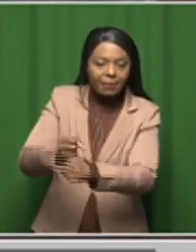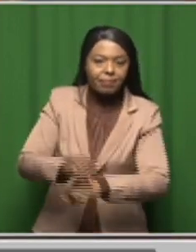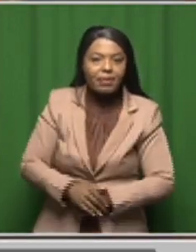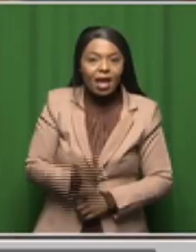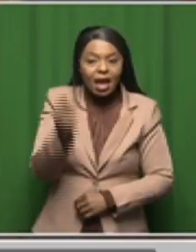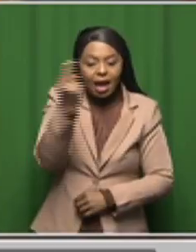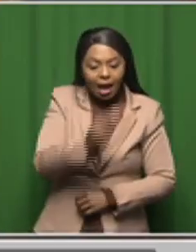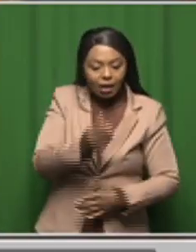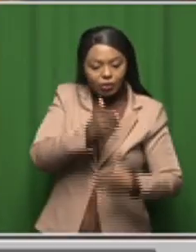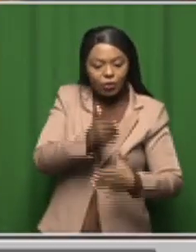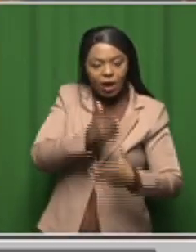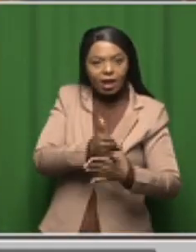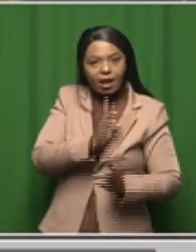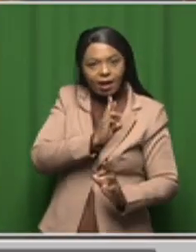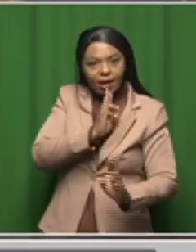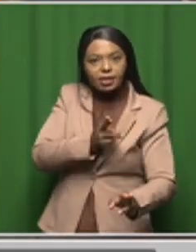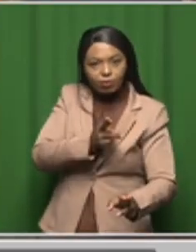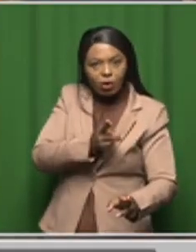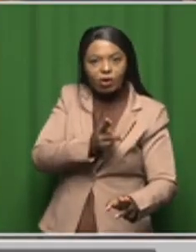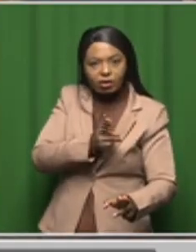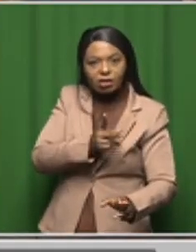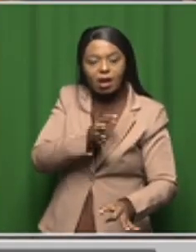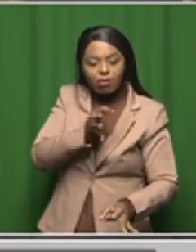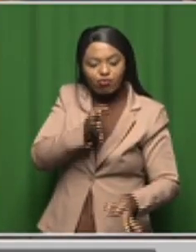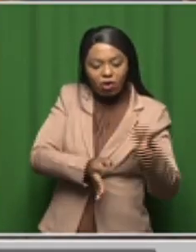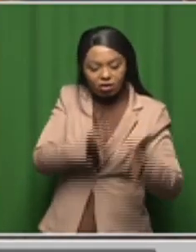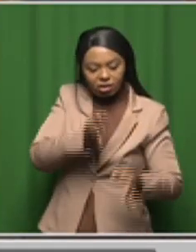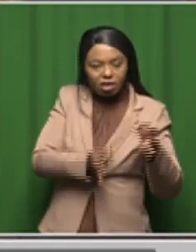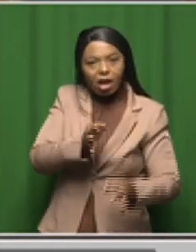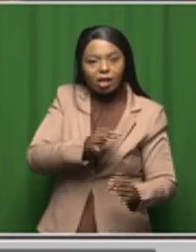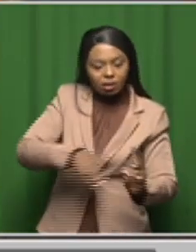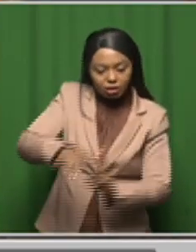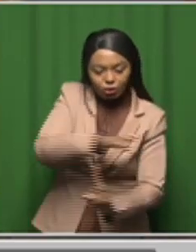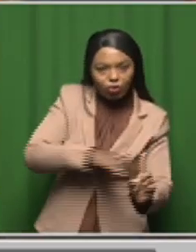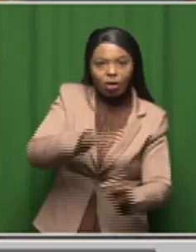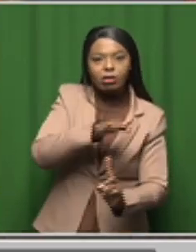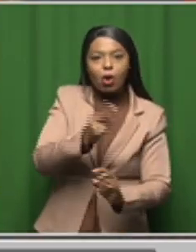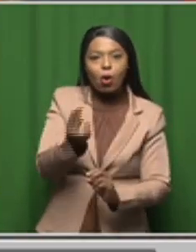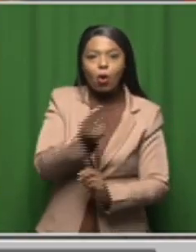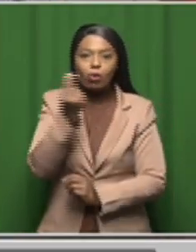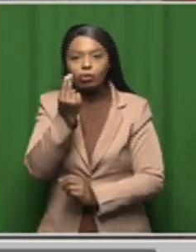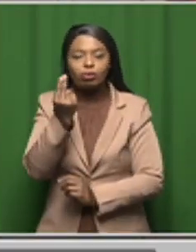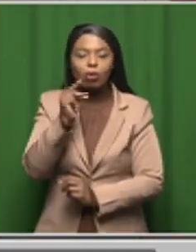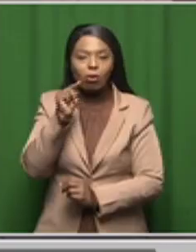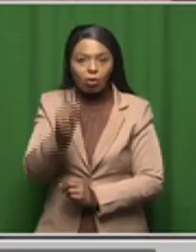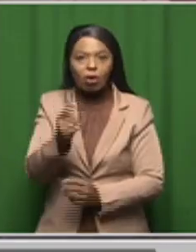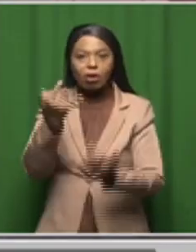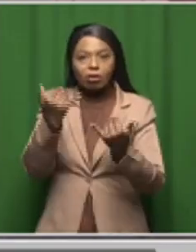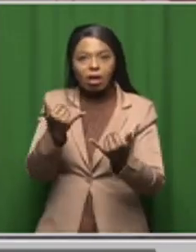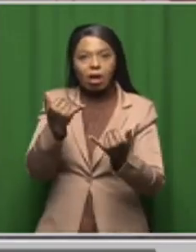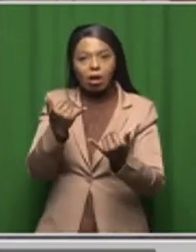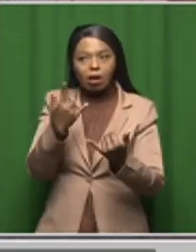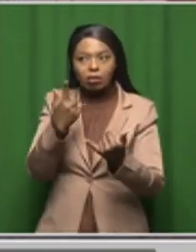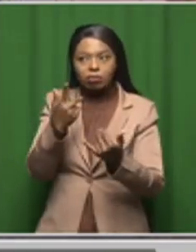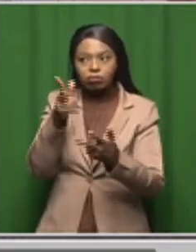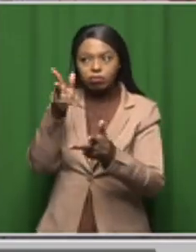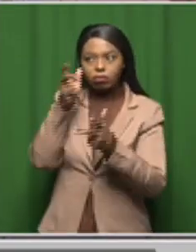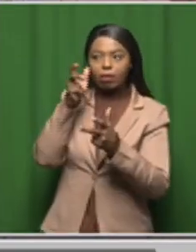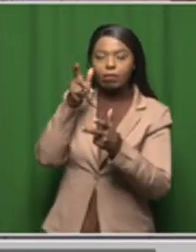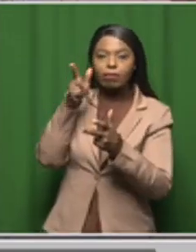way to respond to the current political situation, and also to be an observer, a